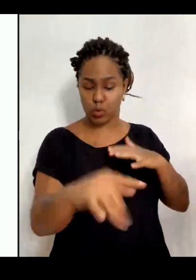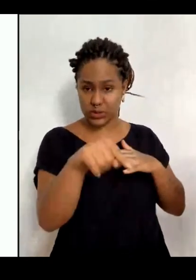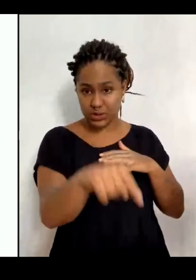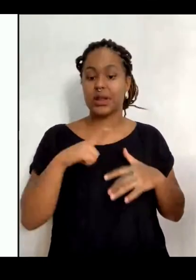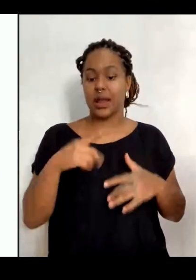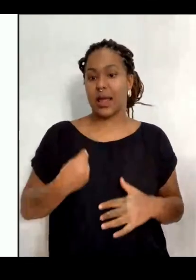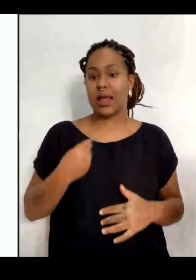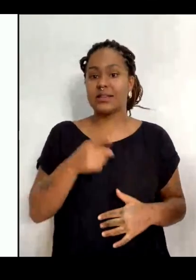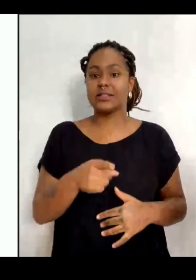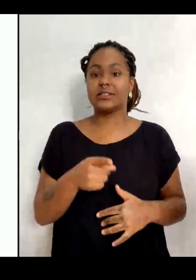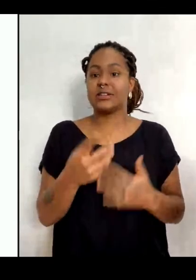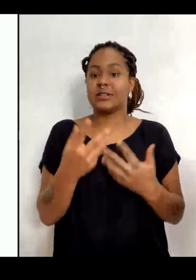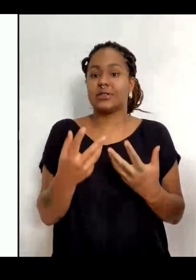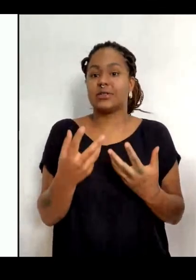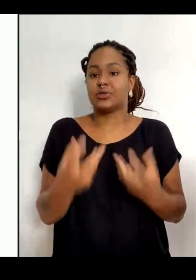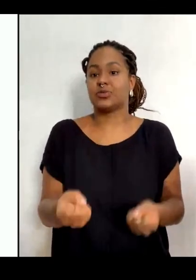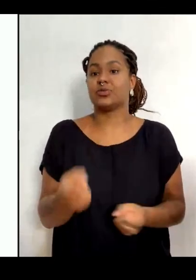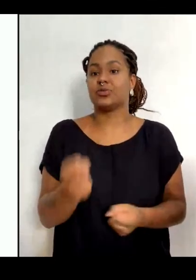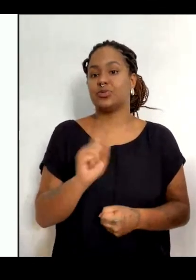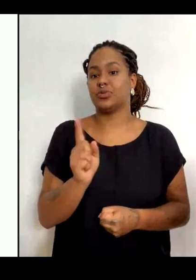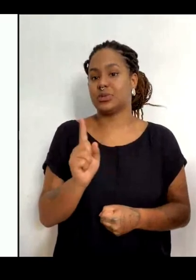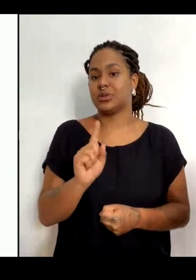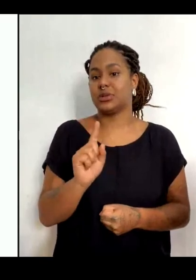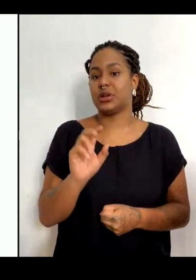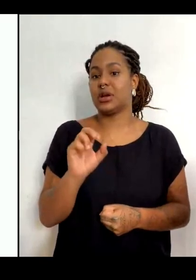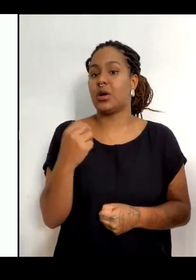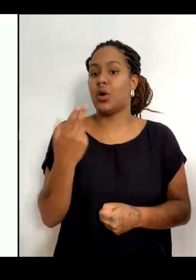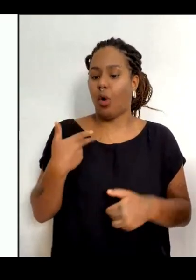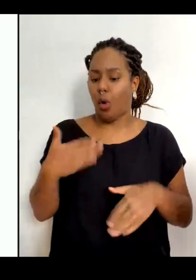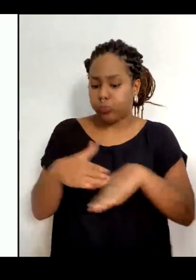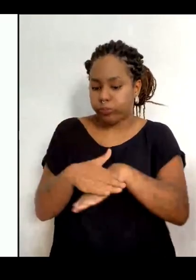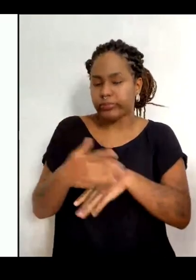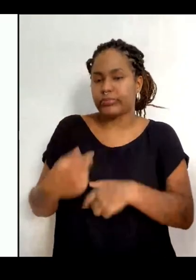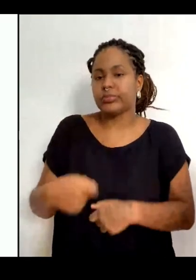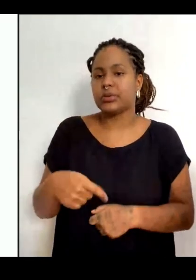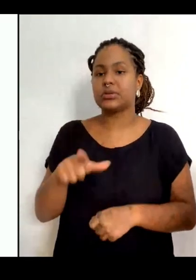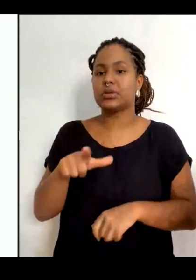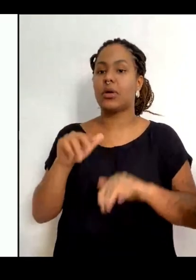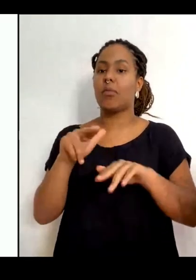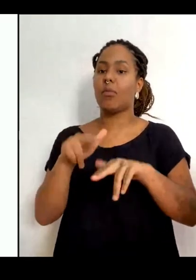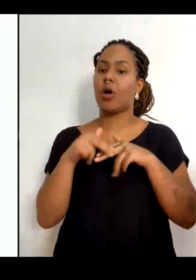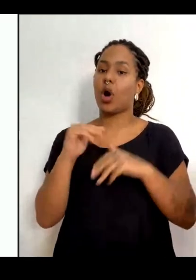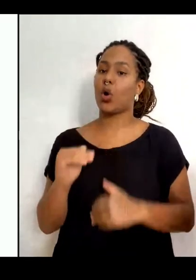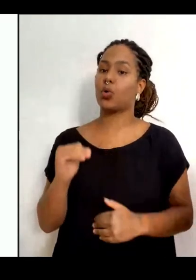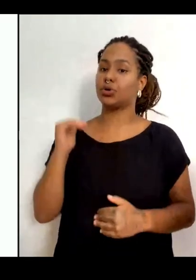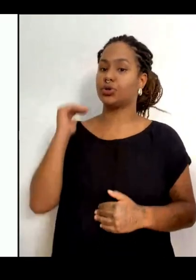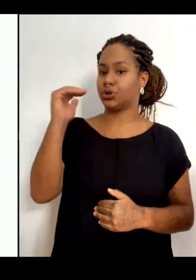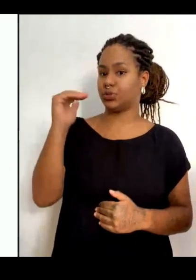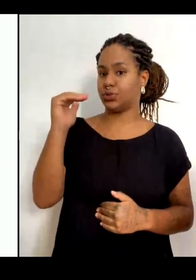with hegemony or to become a resource in the extractivist sense